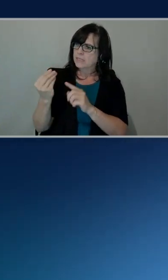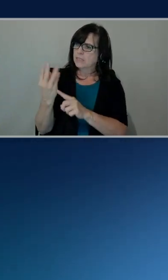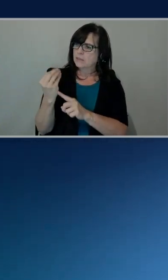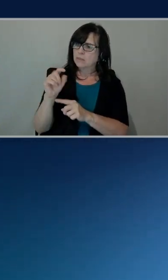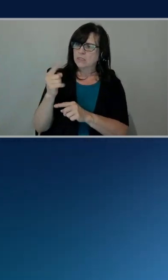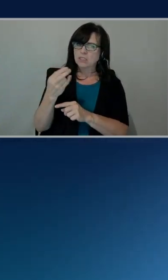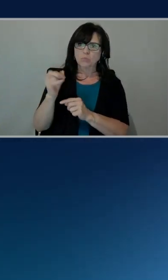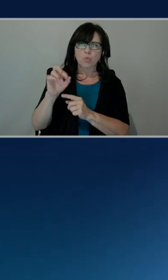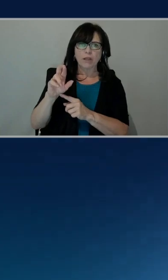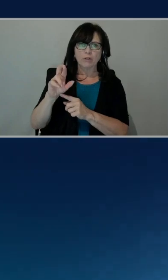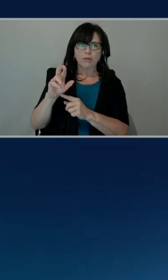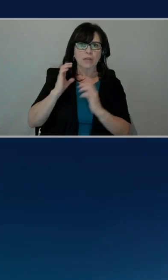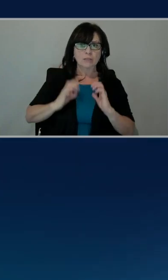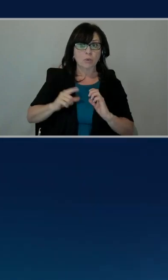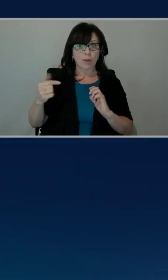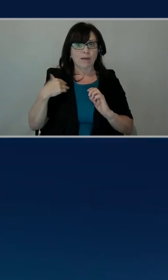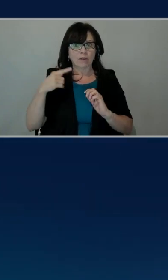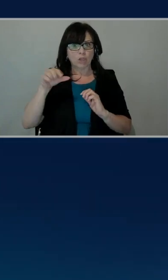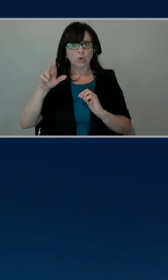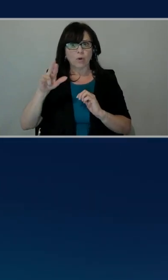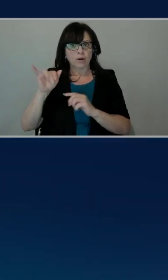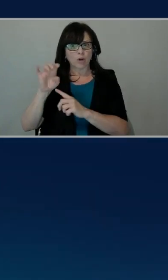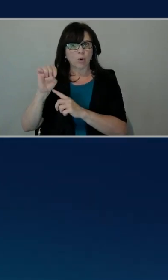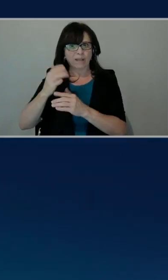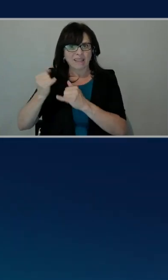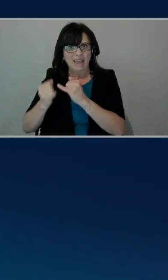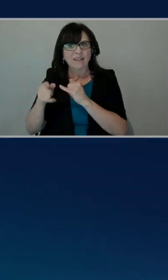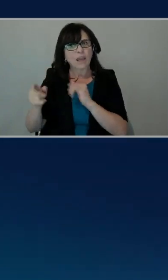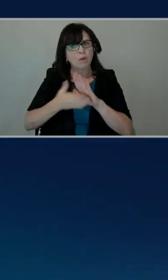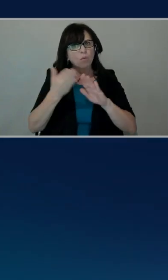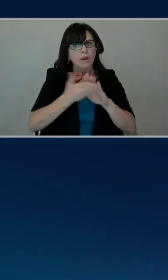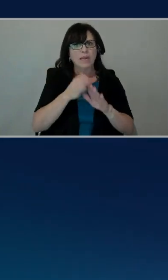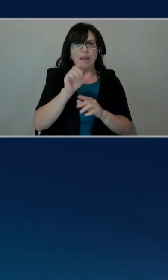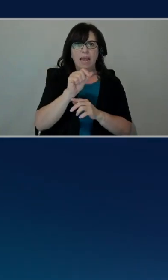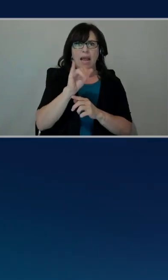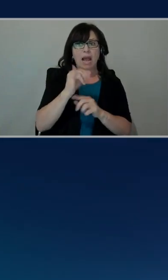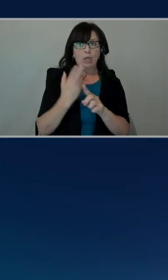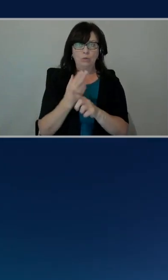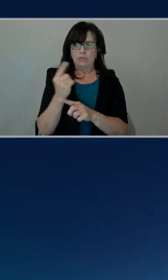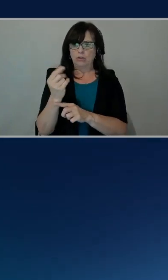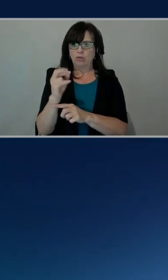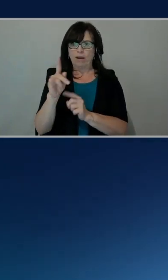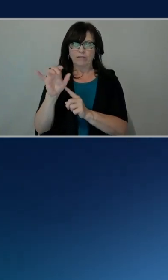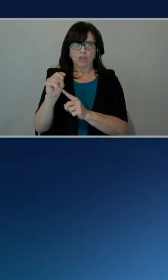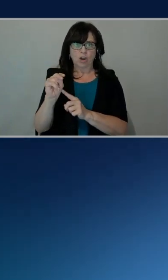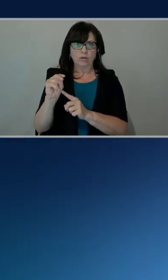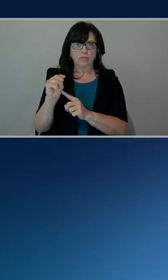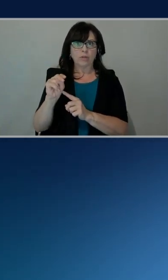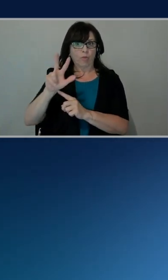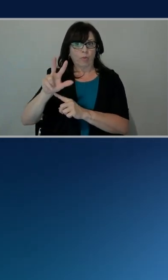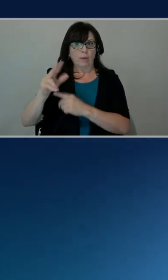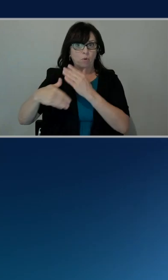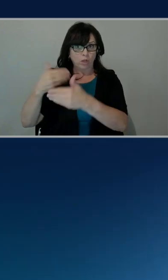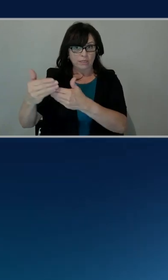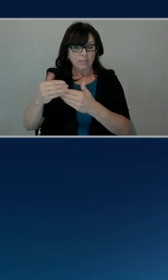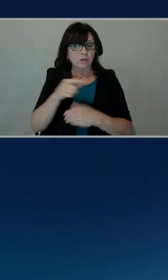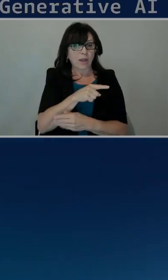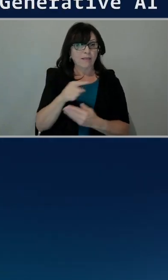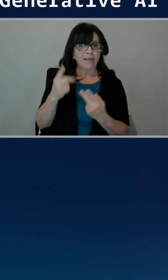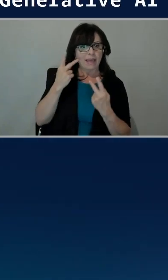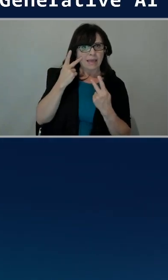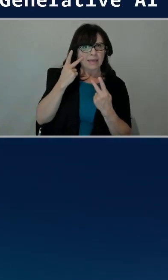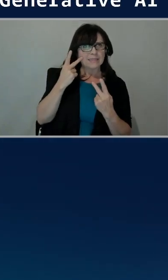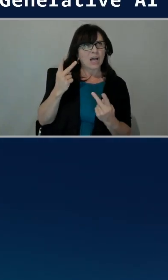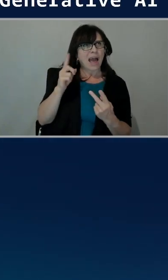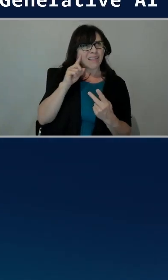end. So they were running actually a variety of AI workloads on Graviton, a Graviton 3 processor. And they saw, I want to say it was 20